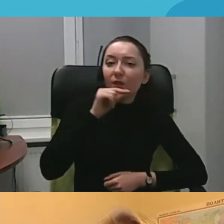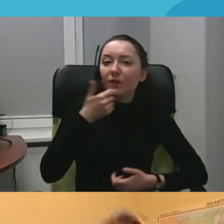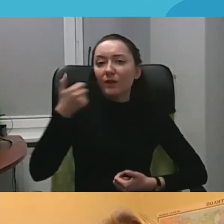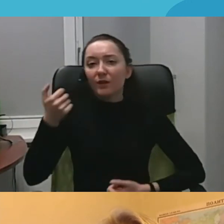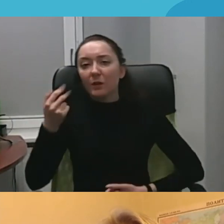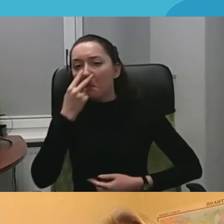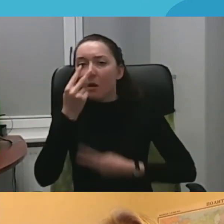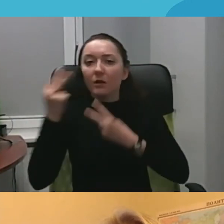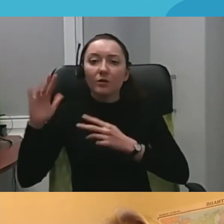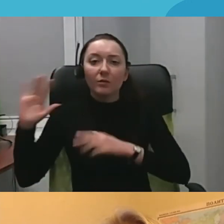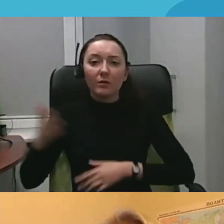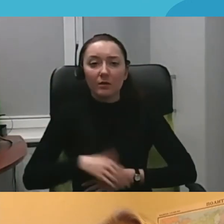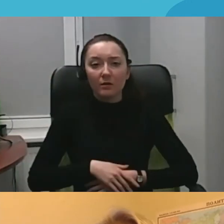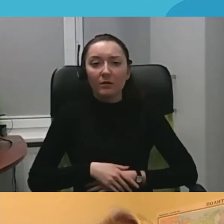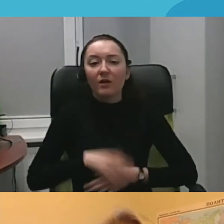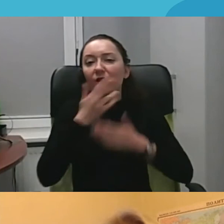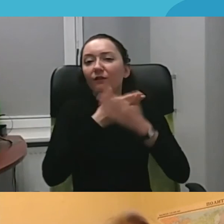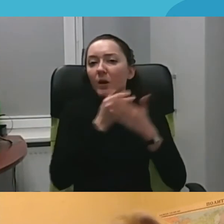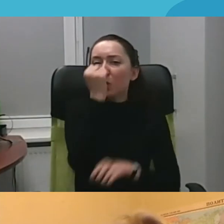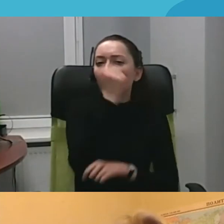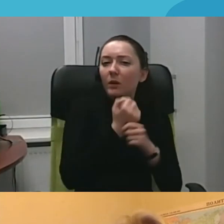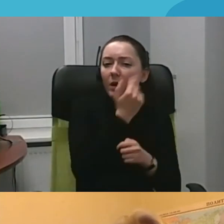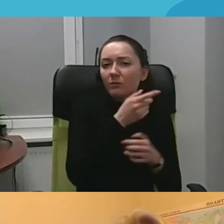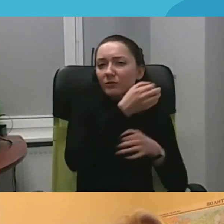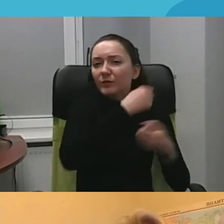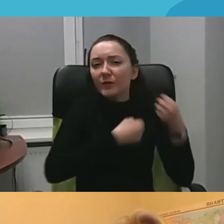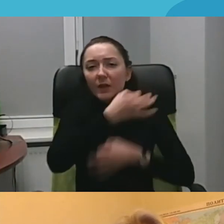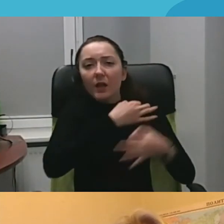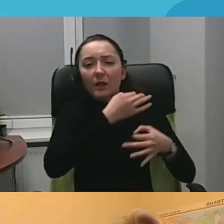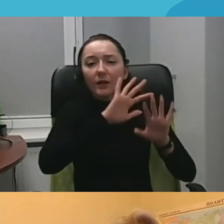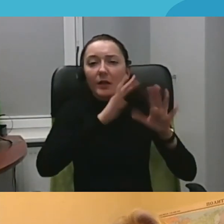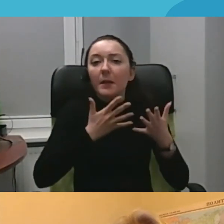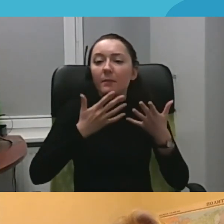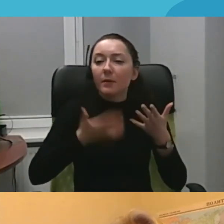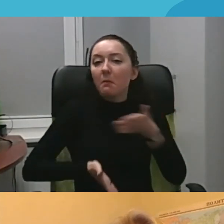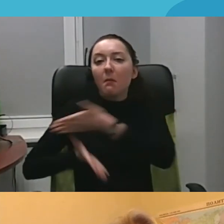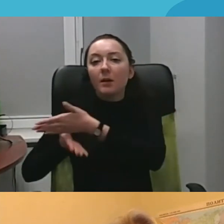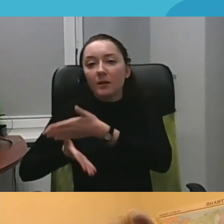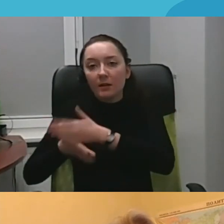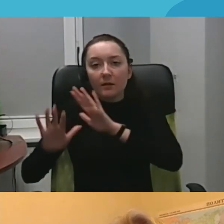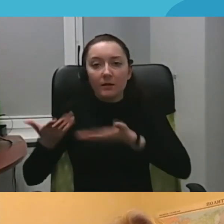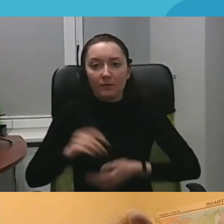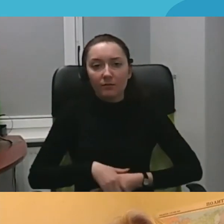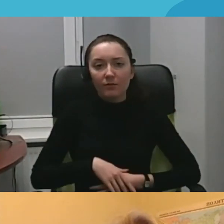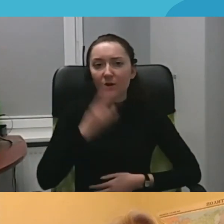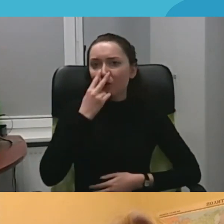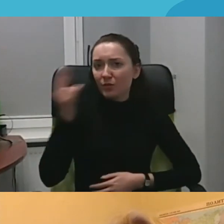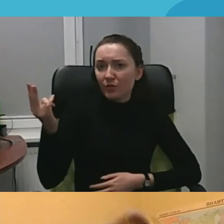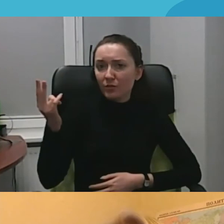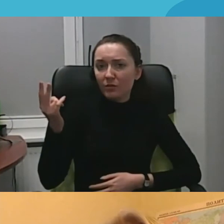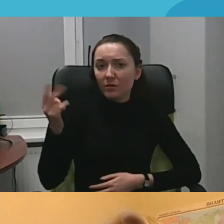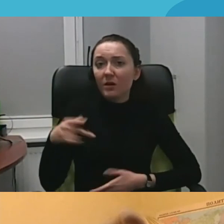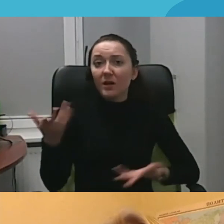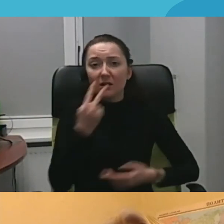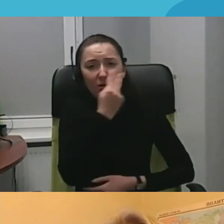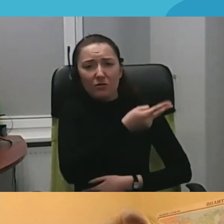get movement. So it may appear that there's not a lot going on in terms of, you know, going into Belarus and doing something active.